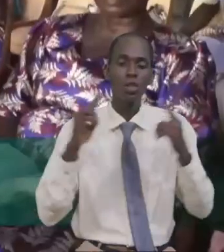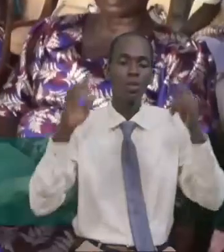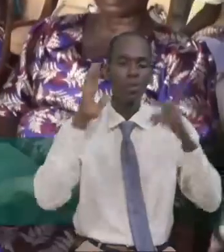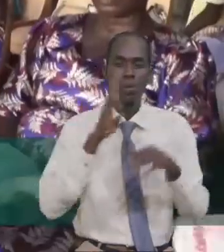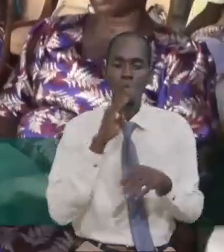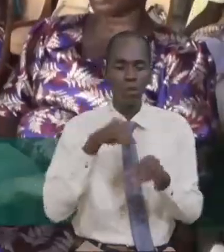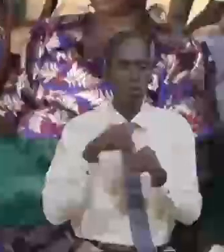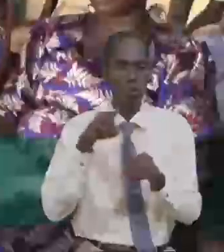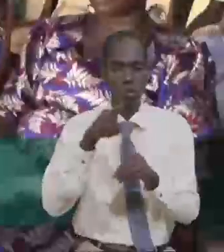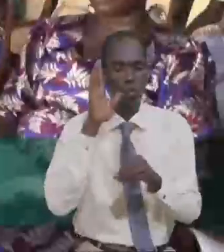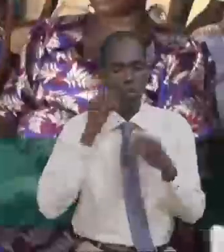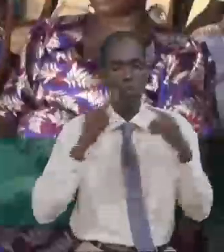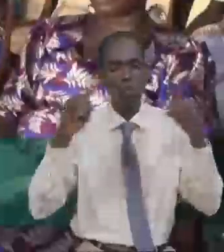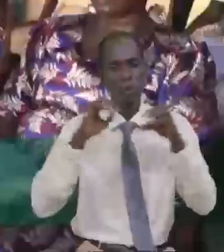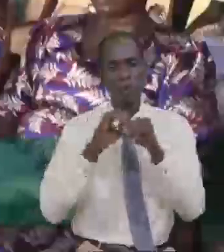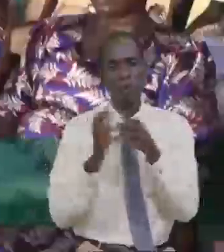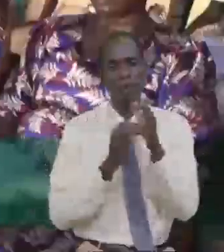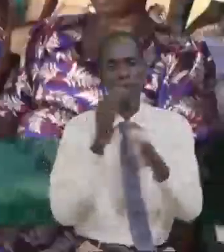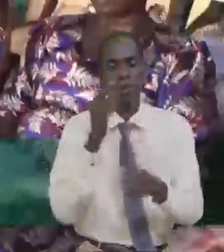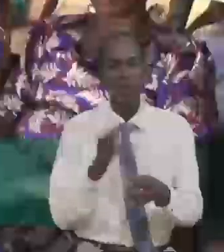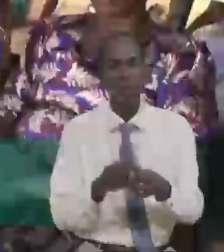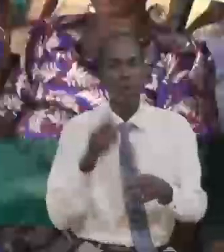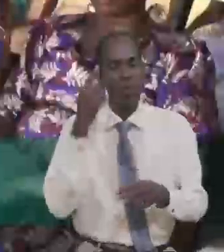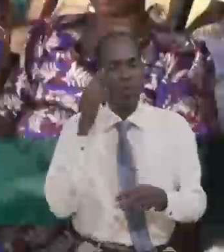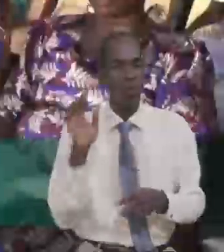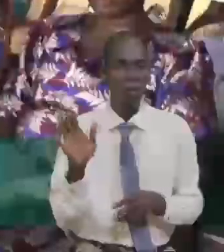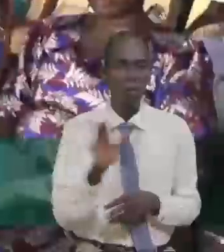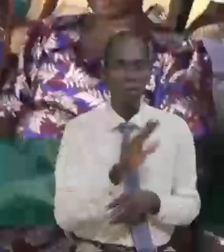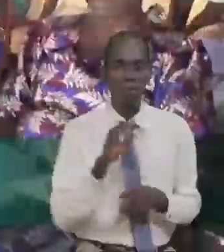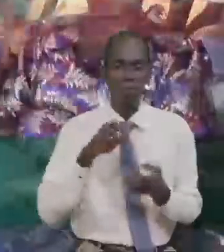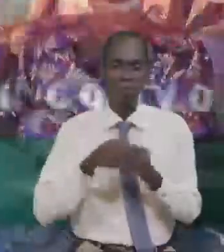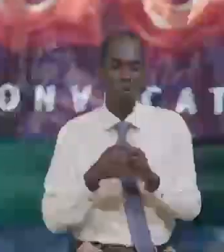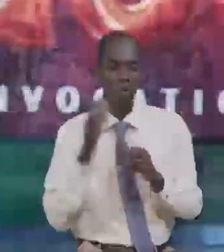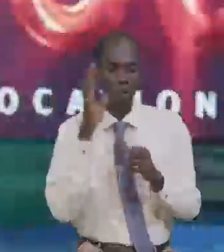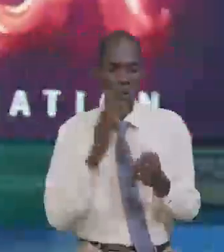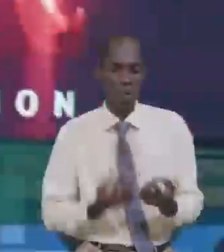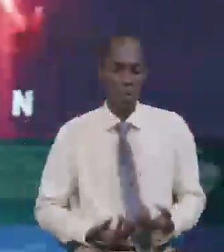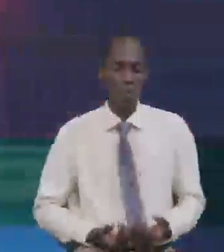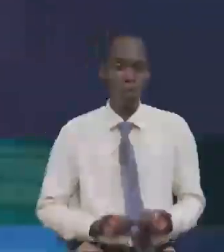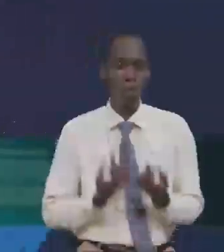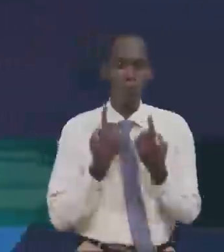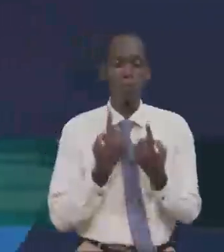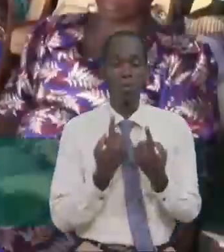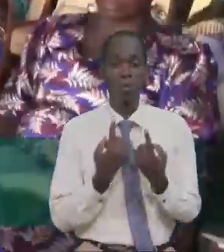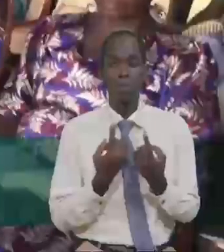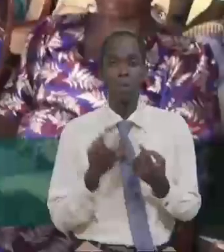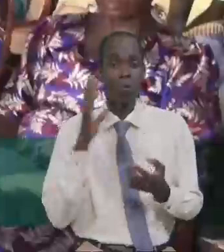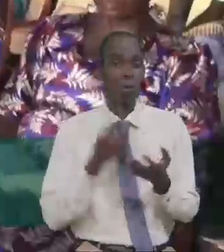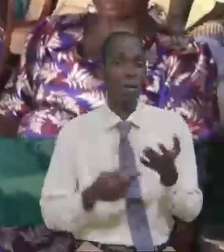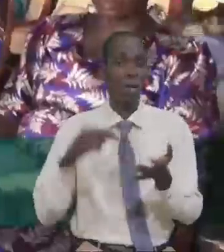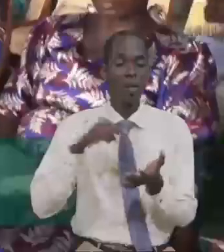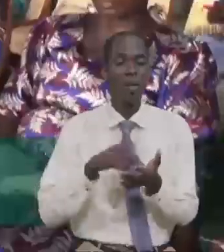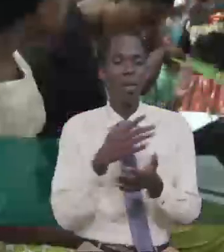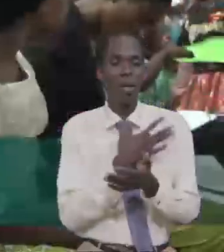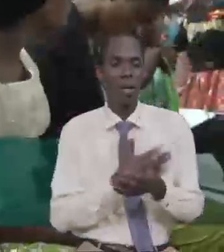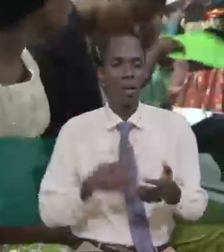knoweth the ruin of them both. Let's come to number two now. Number two is